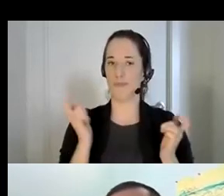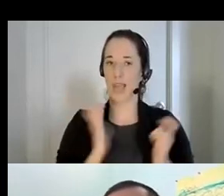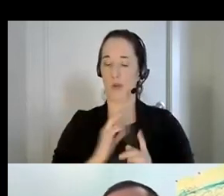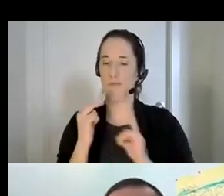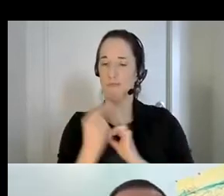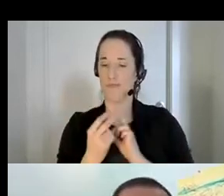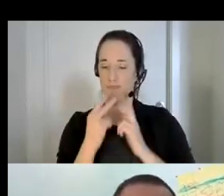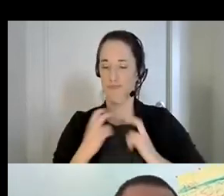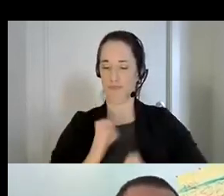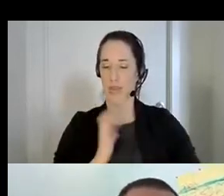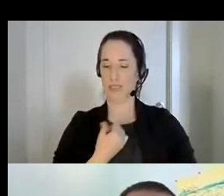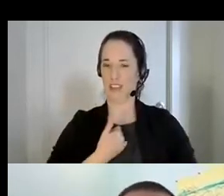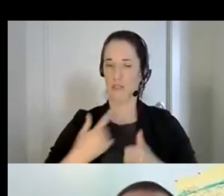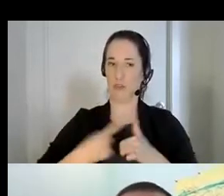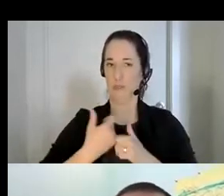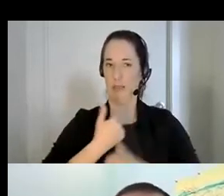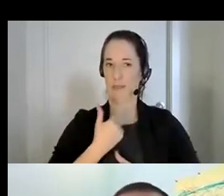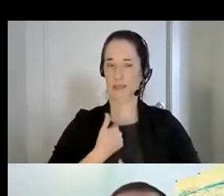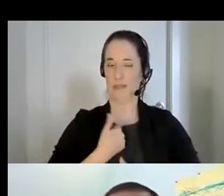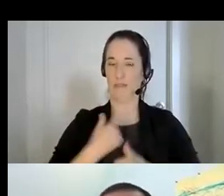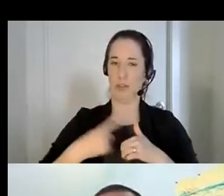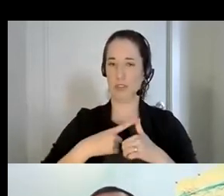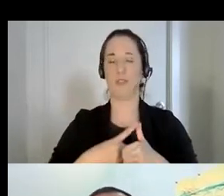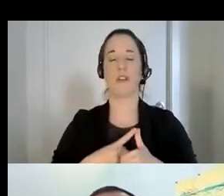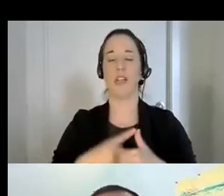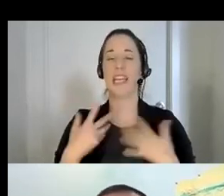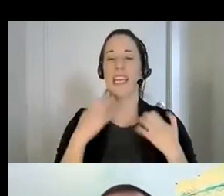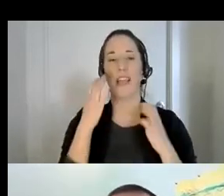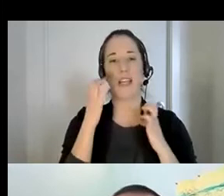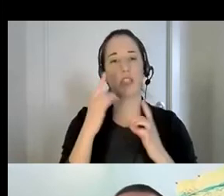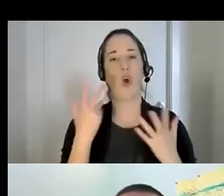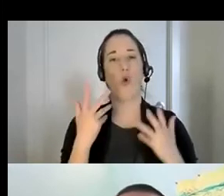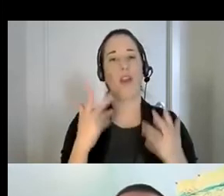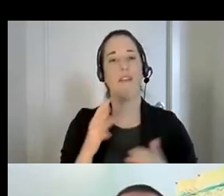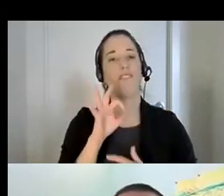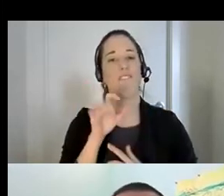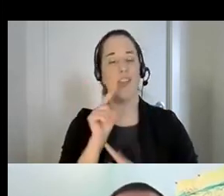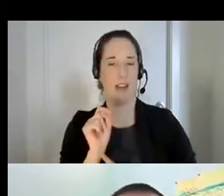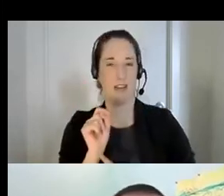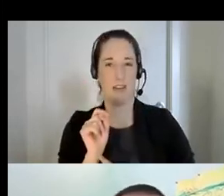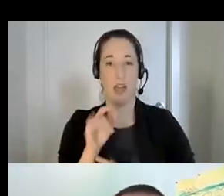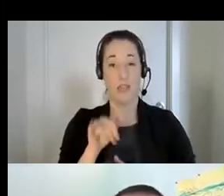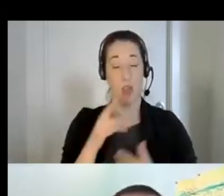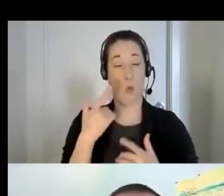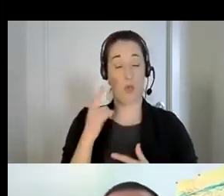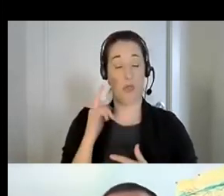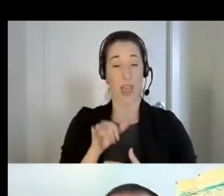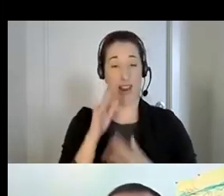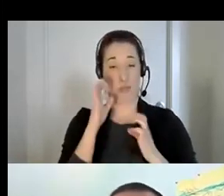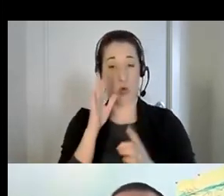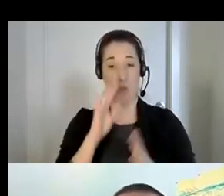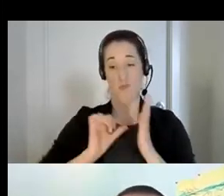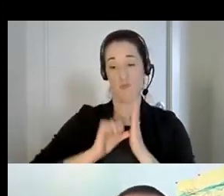us that our resilience is already a fact. Healing education is education that will reinforce the truth that the fact that